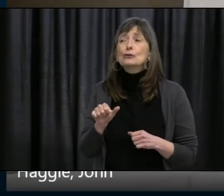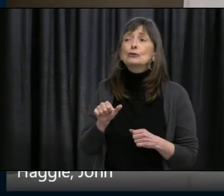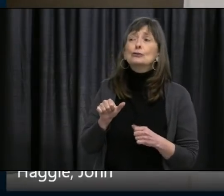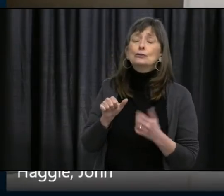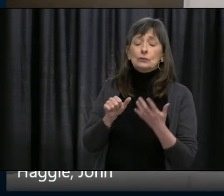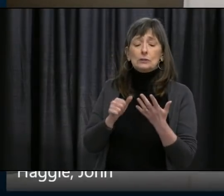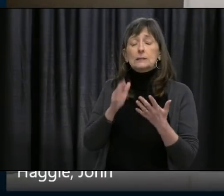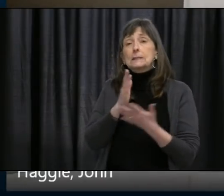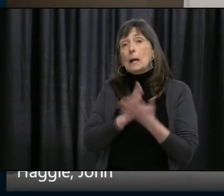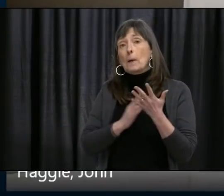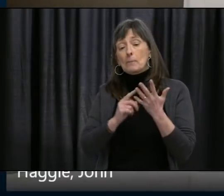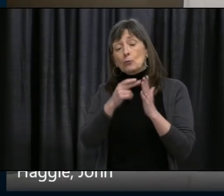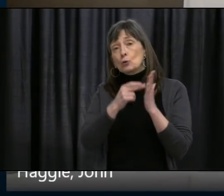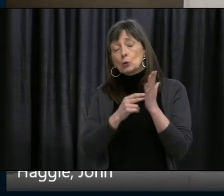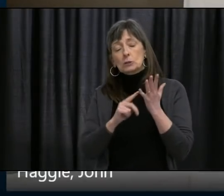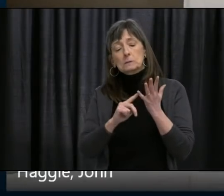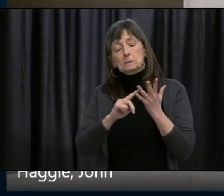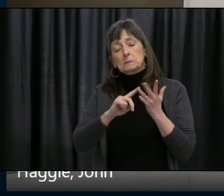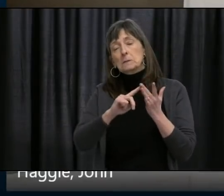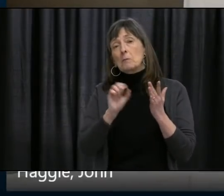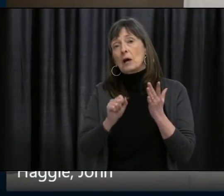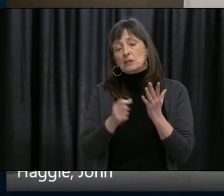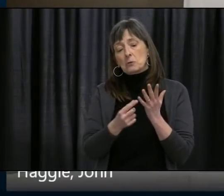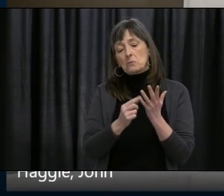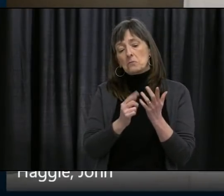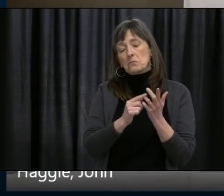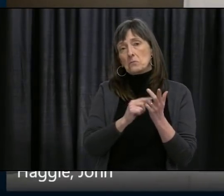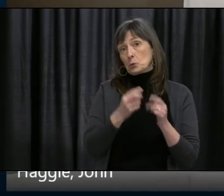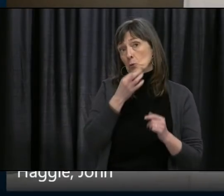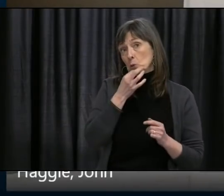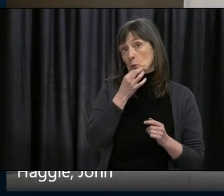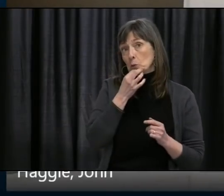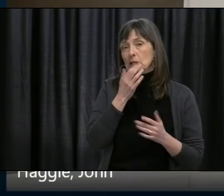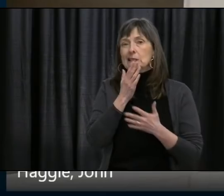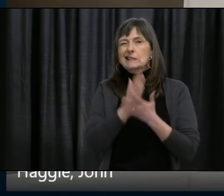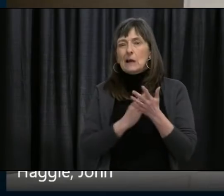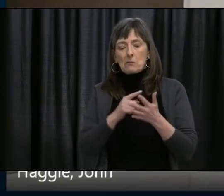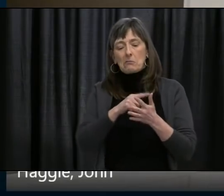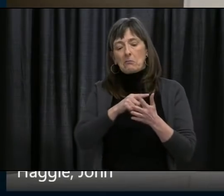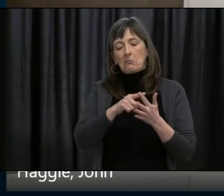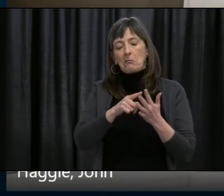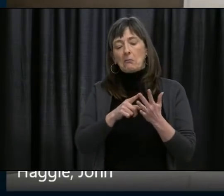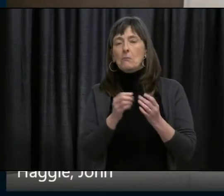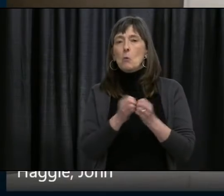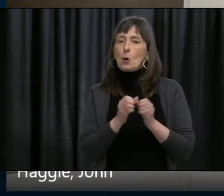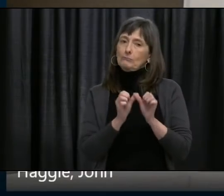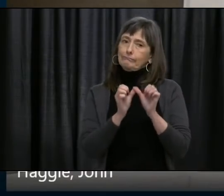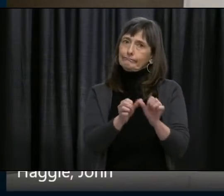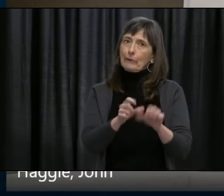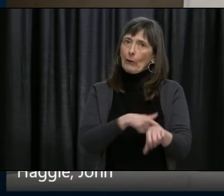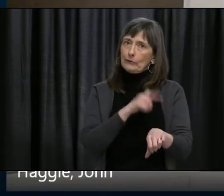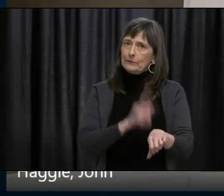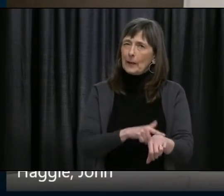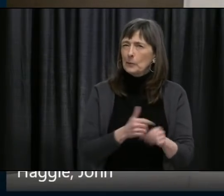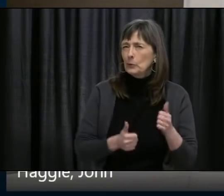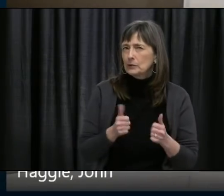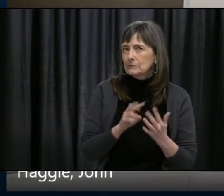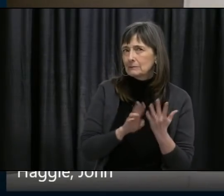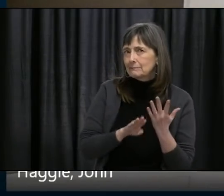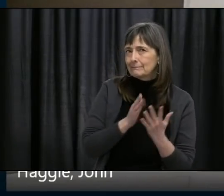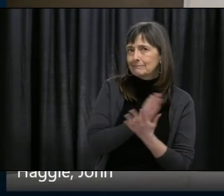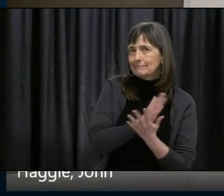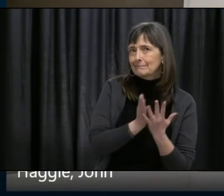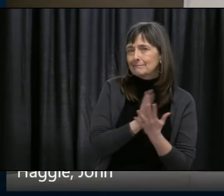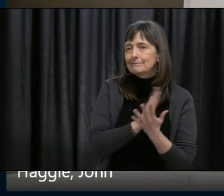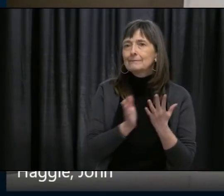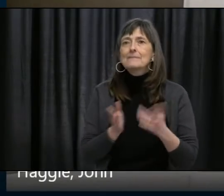soon, and what are some of the measures that would be considered more long-term? Well, that's a very interesting question because no one's been down